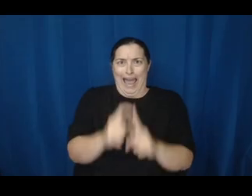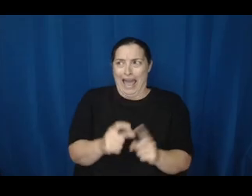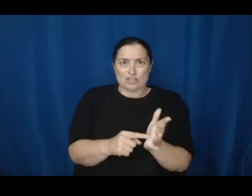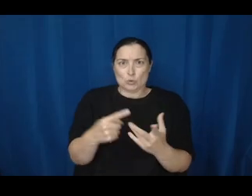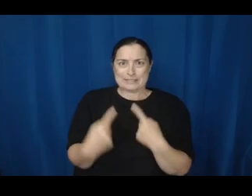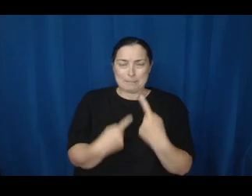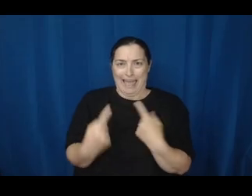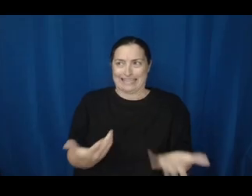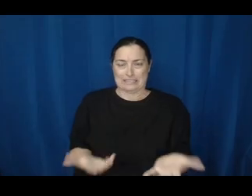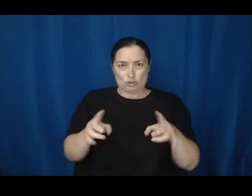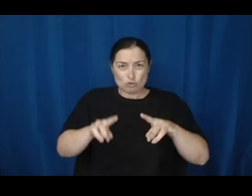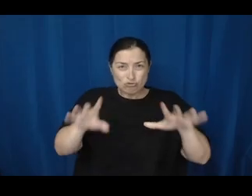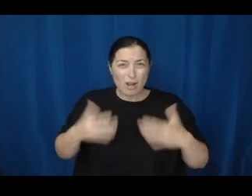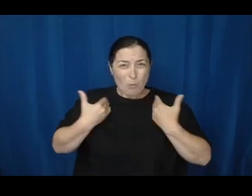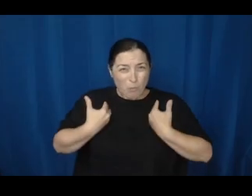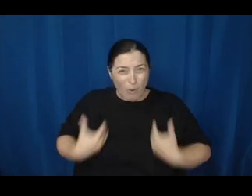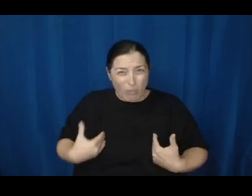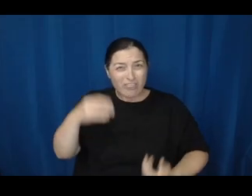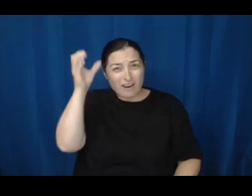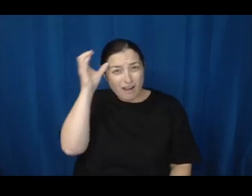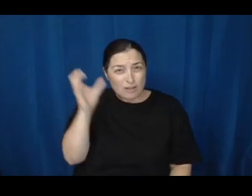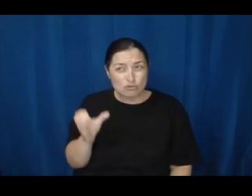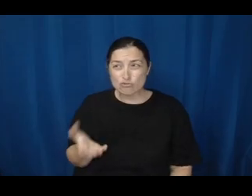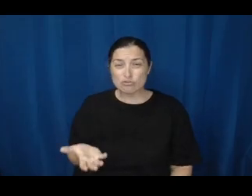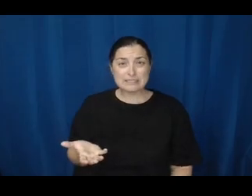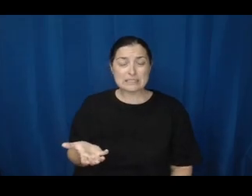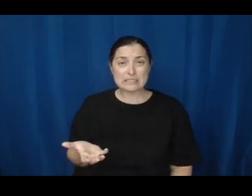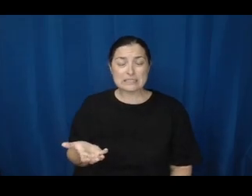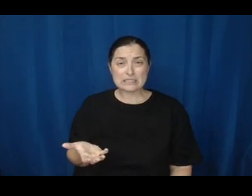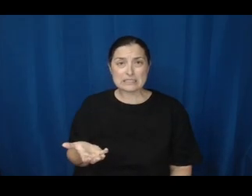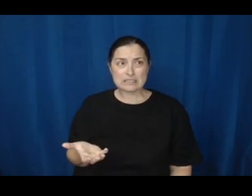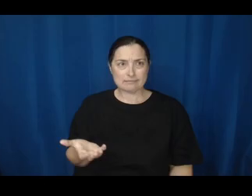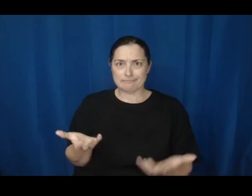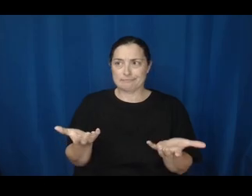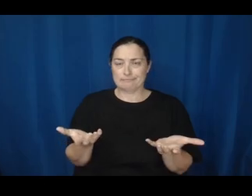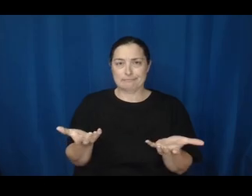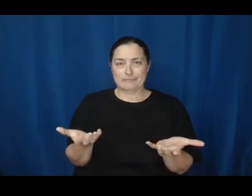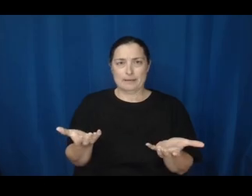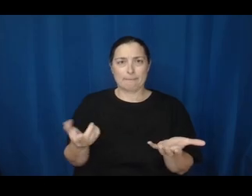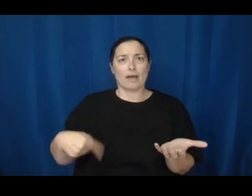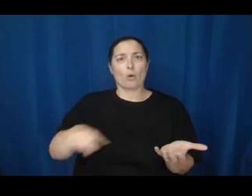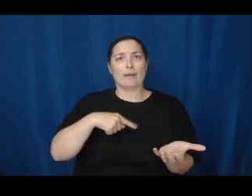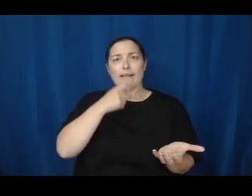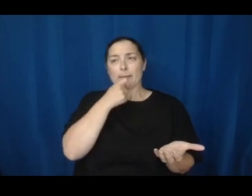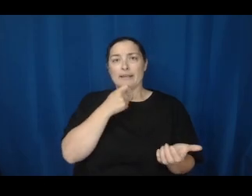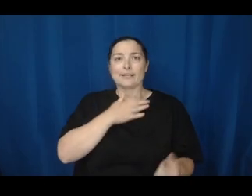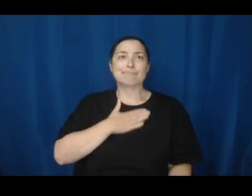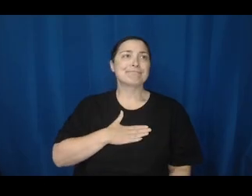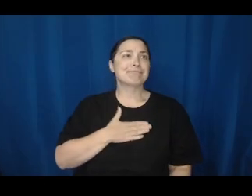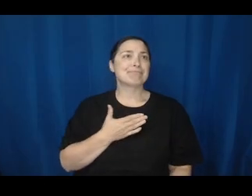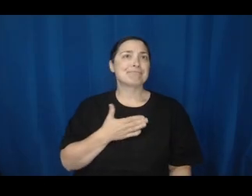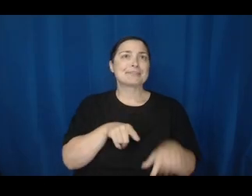one of the wealthiest countries in the world, and we have kind of tolerated this similar type of trend over the